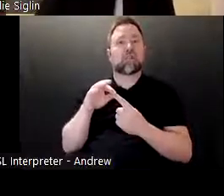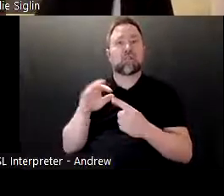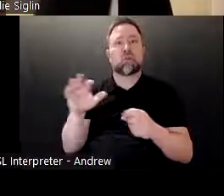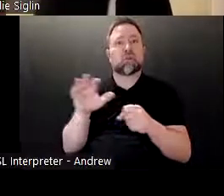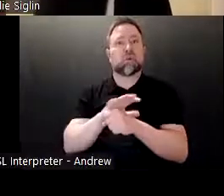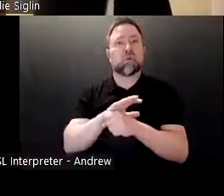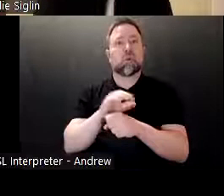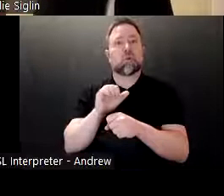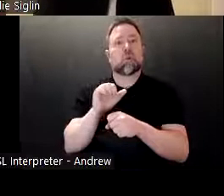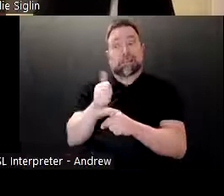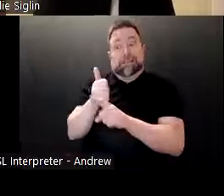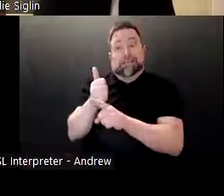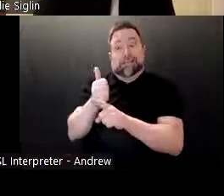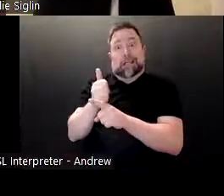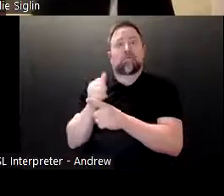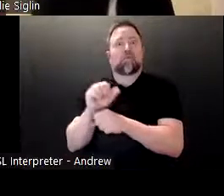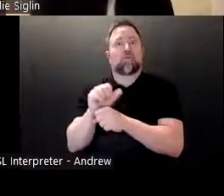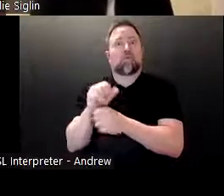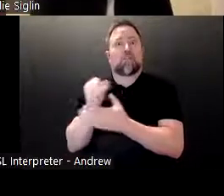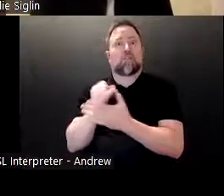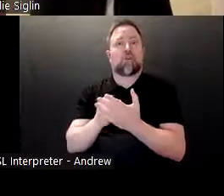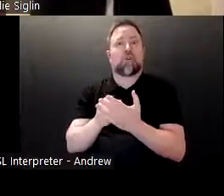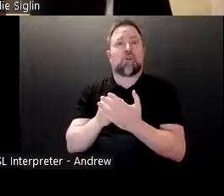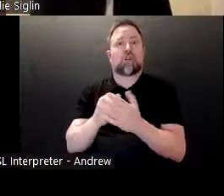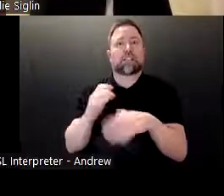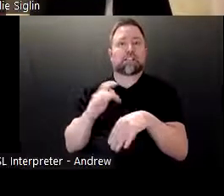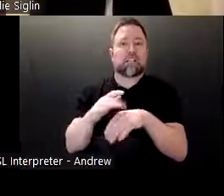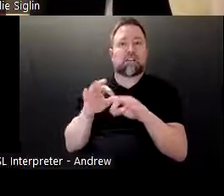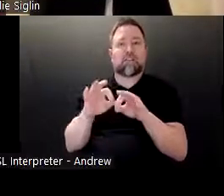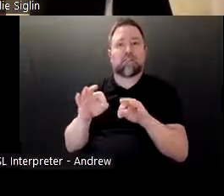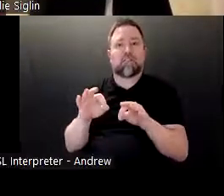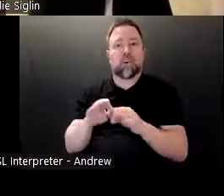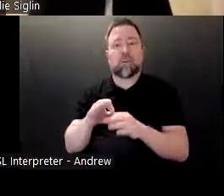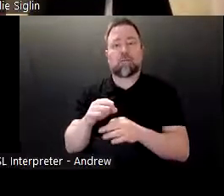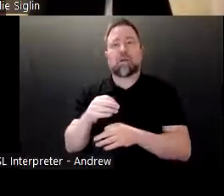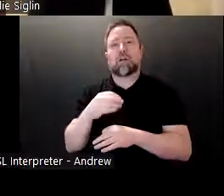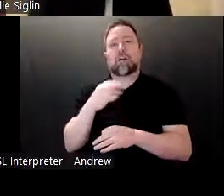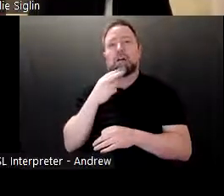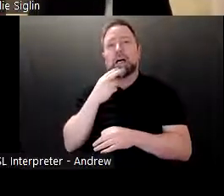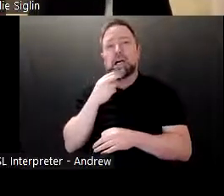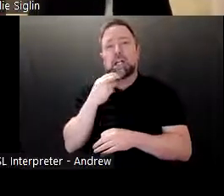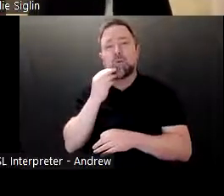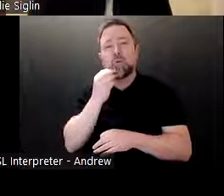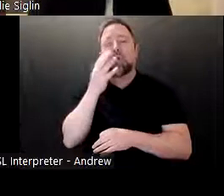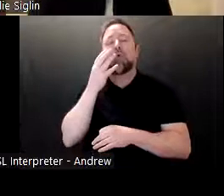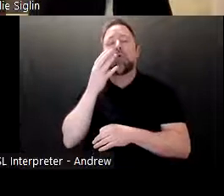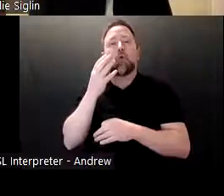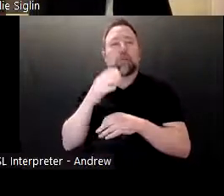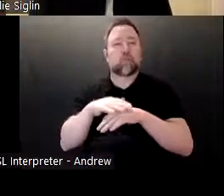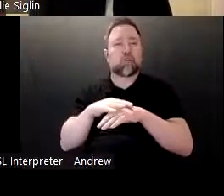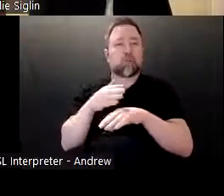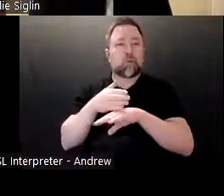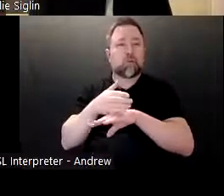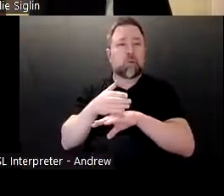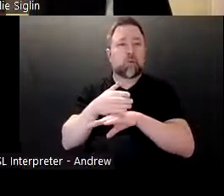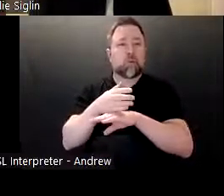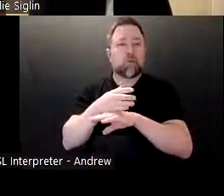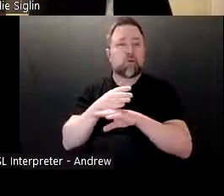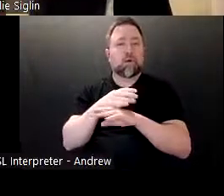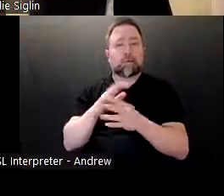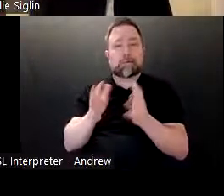It is an immersion into texture and form and the honeyed, warm surface of wood, lovingly crafted by the hands